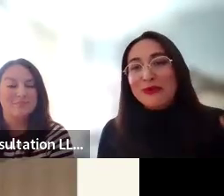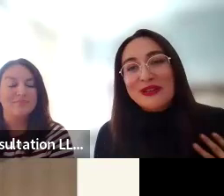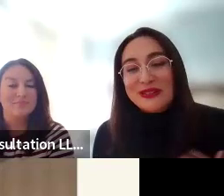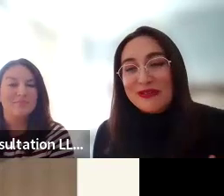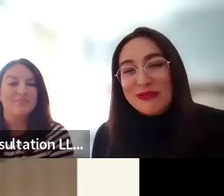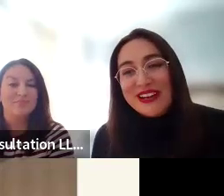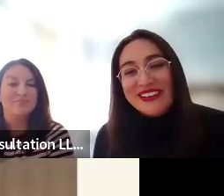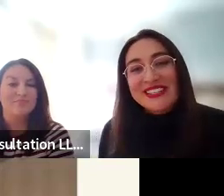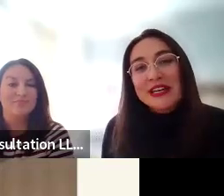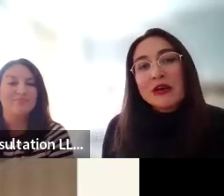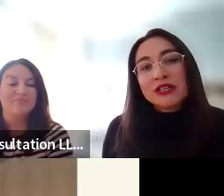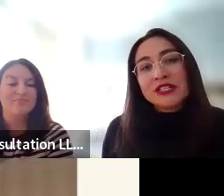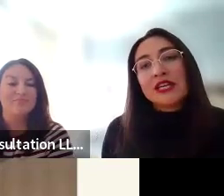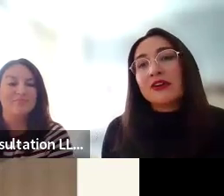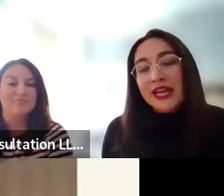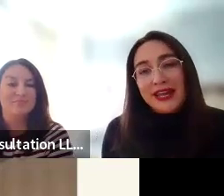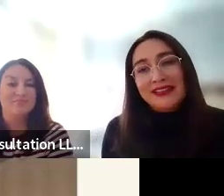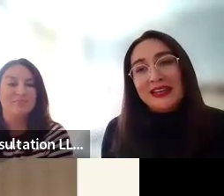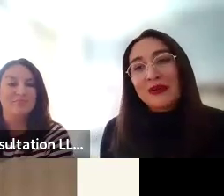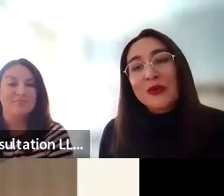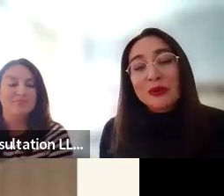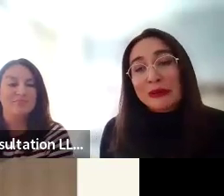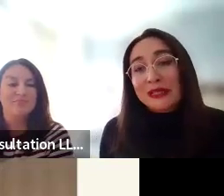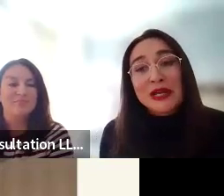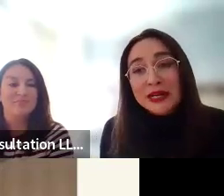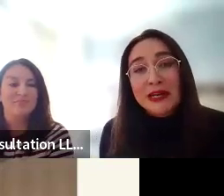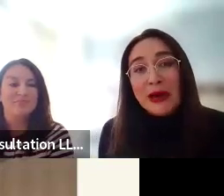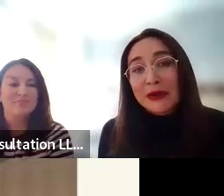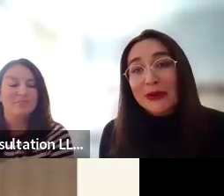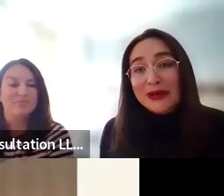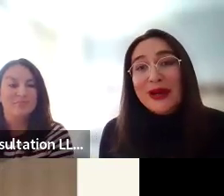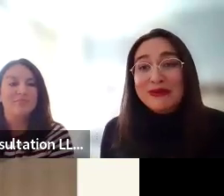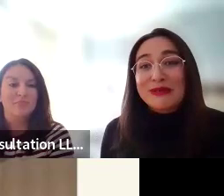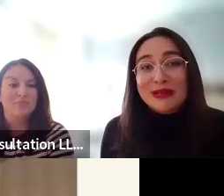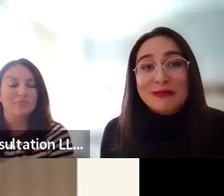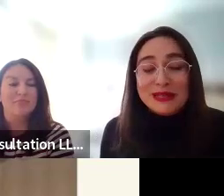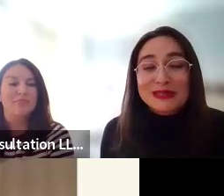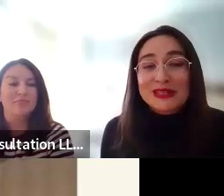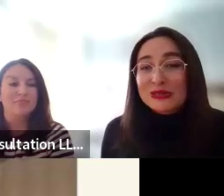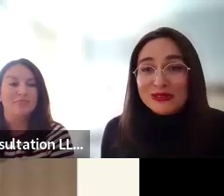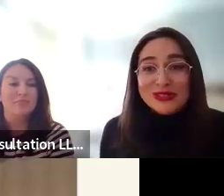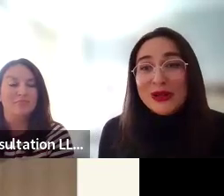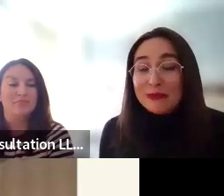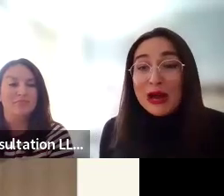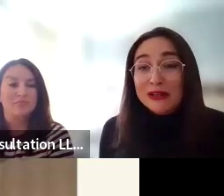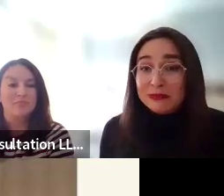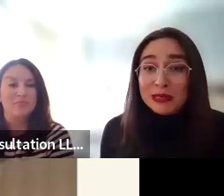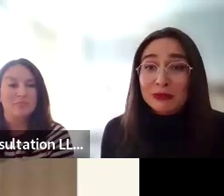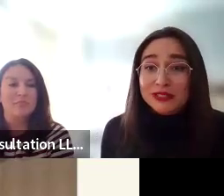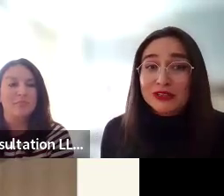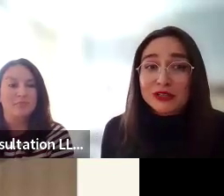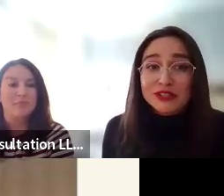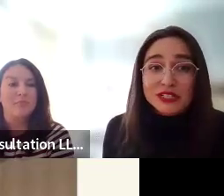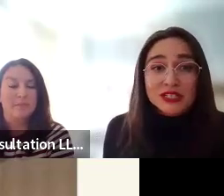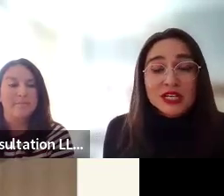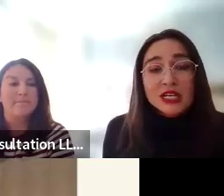done supporting service providers. We're just saying, okay, like who are we really talking about? Who are home and community-based services all about? It's about